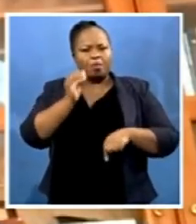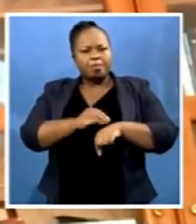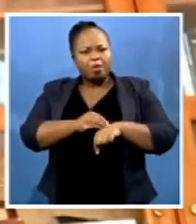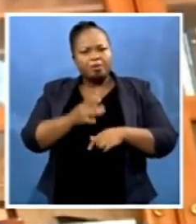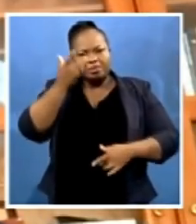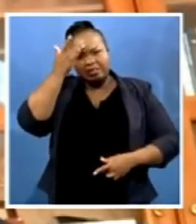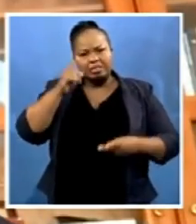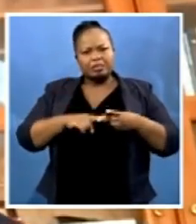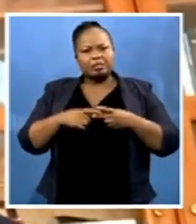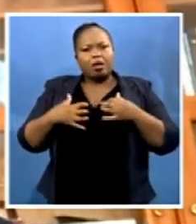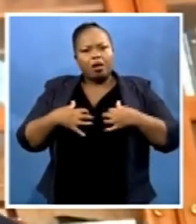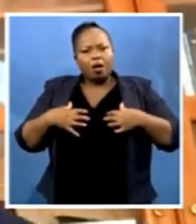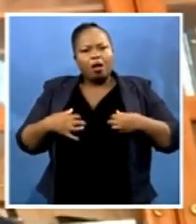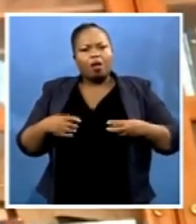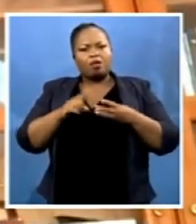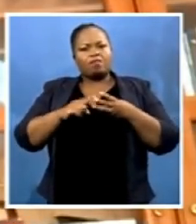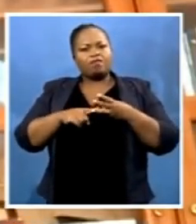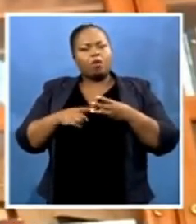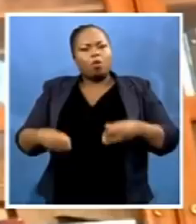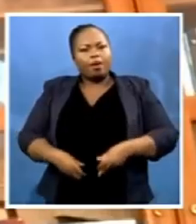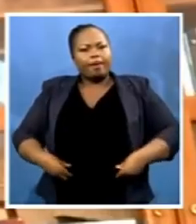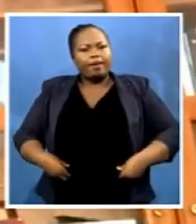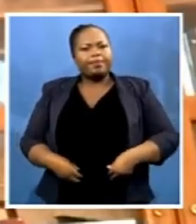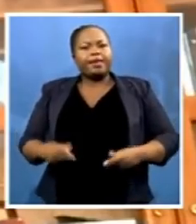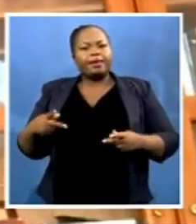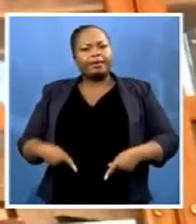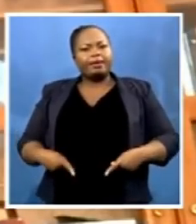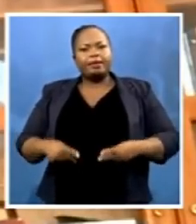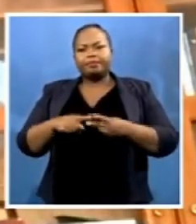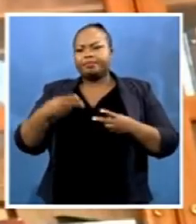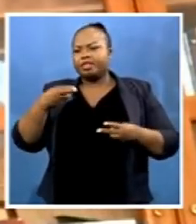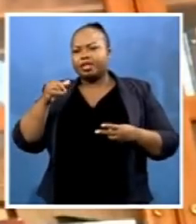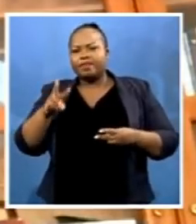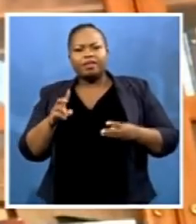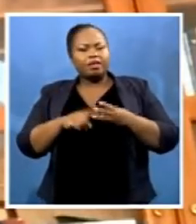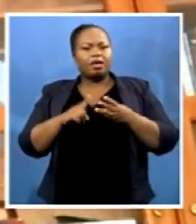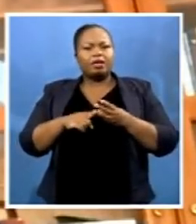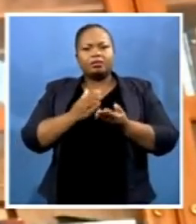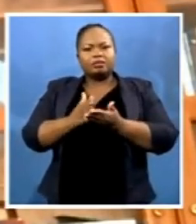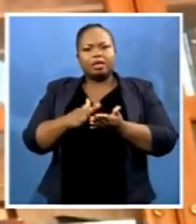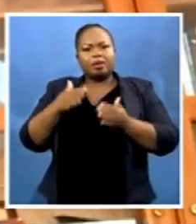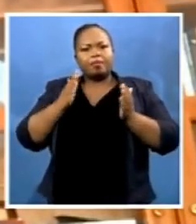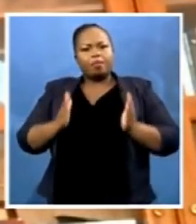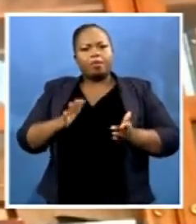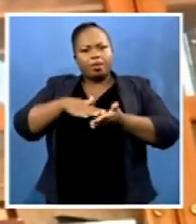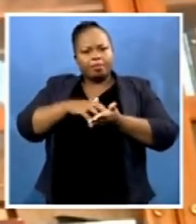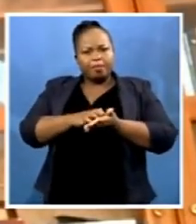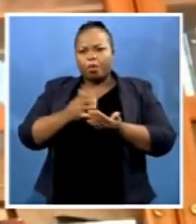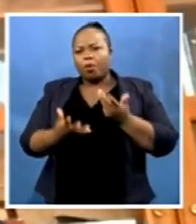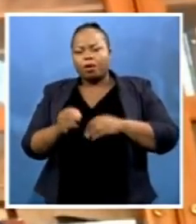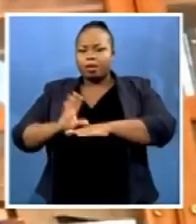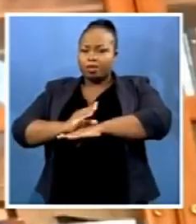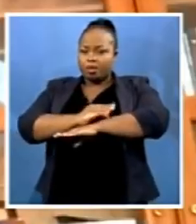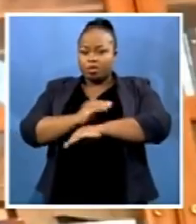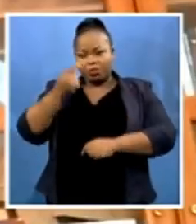diseases, HIV and immunocompromised situations due to cancers. We think that this is a major factor,